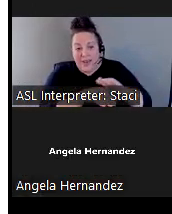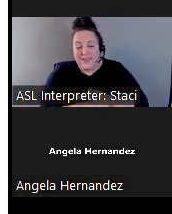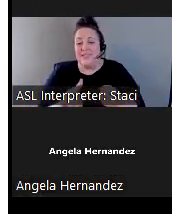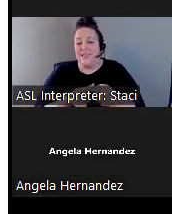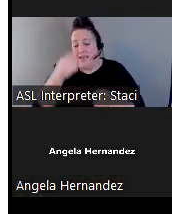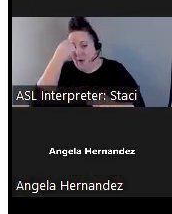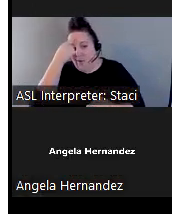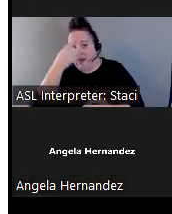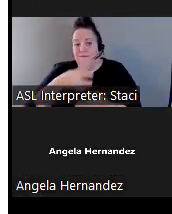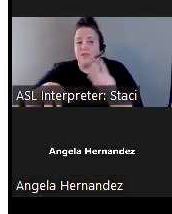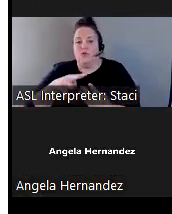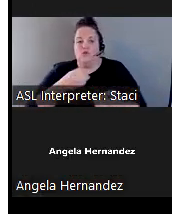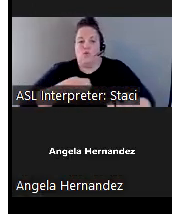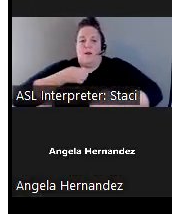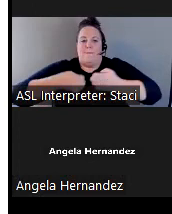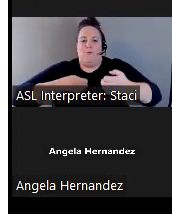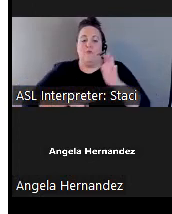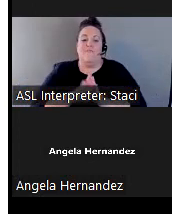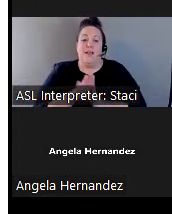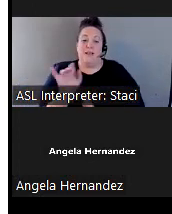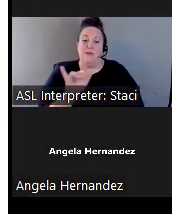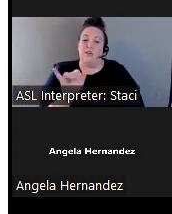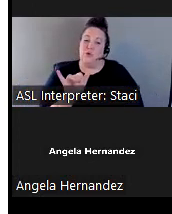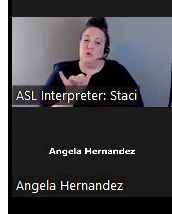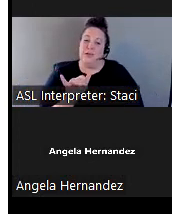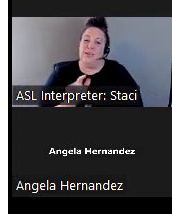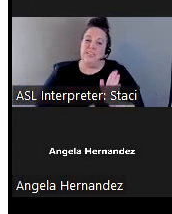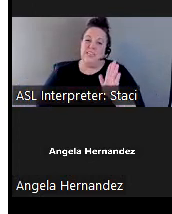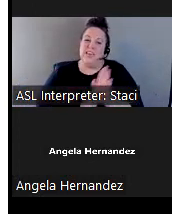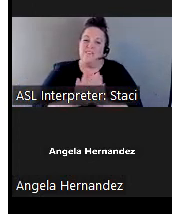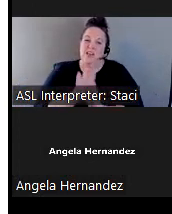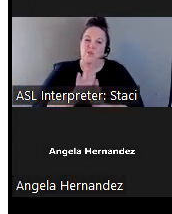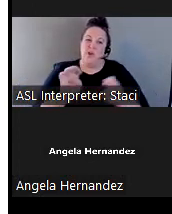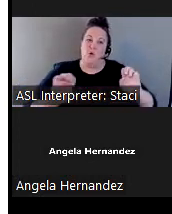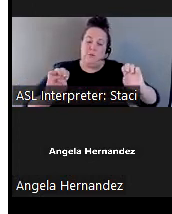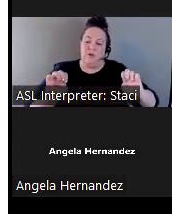cognitive and social emotional development. It is a developmental emergency.